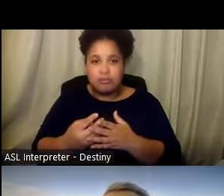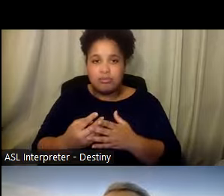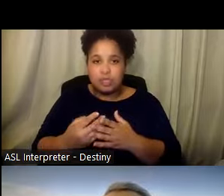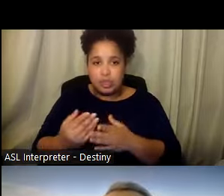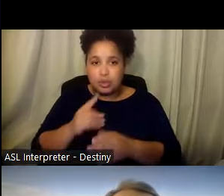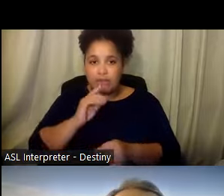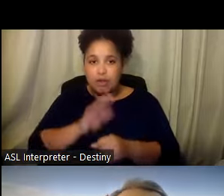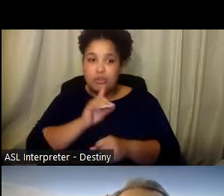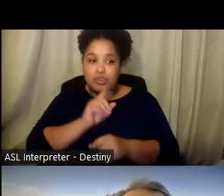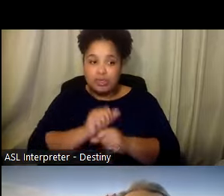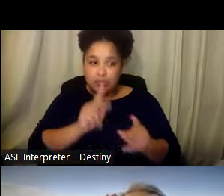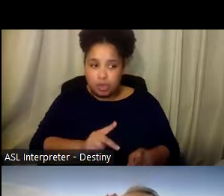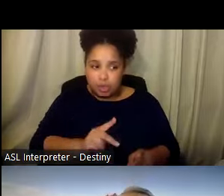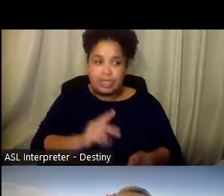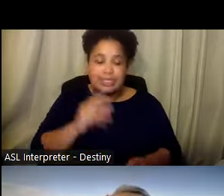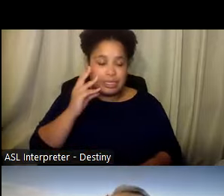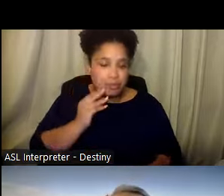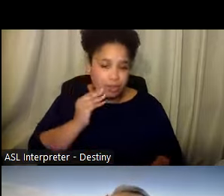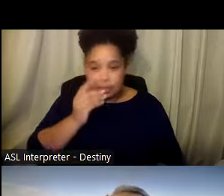individual is being afflicted with dementia?